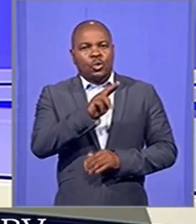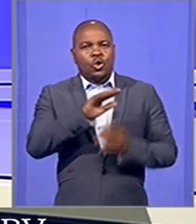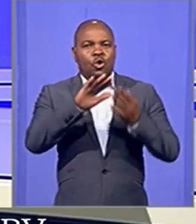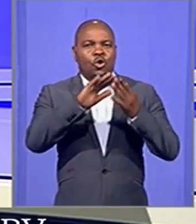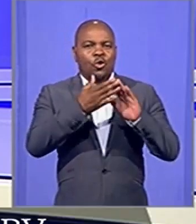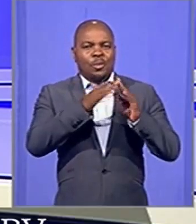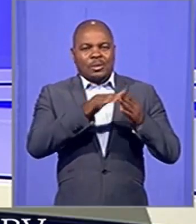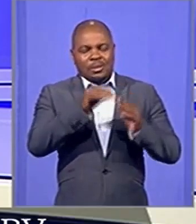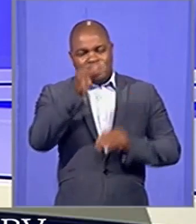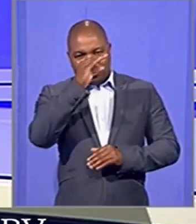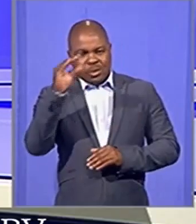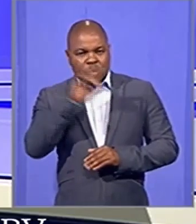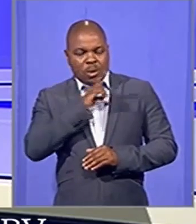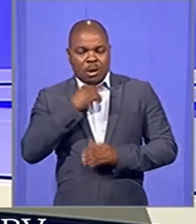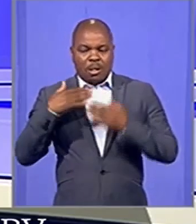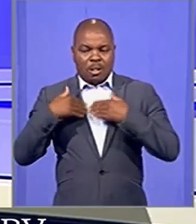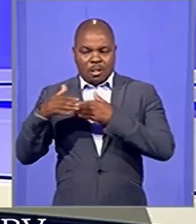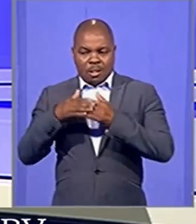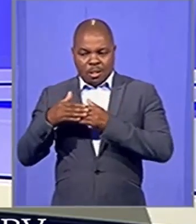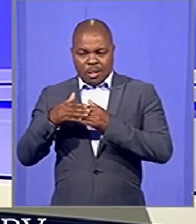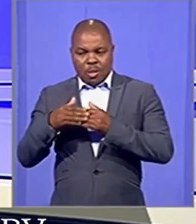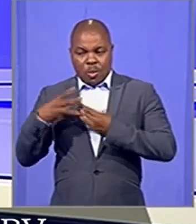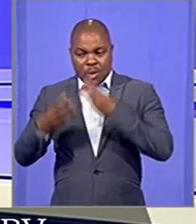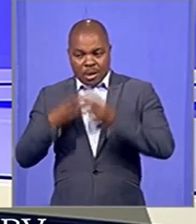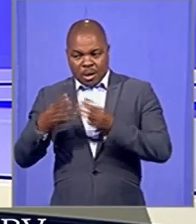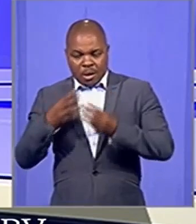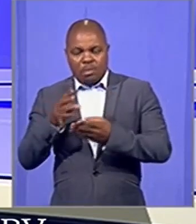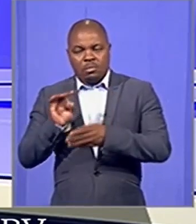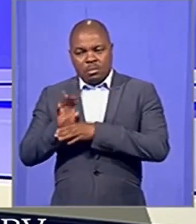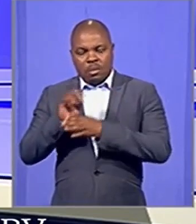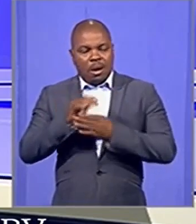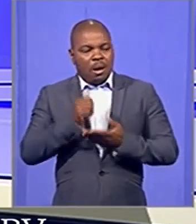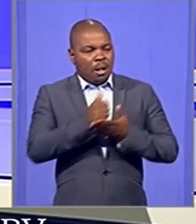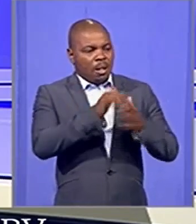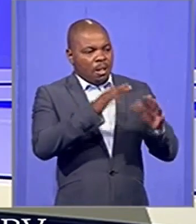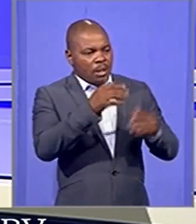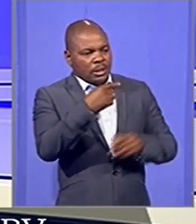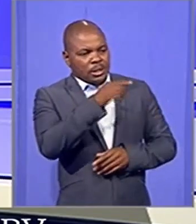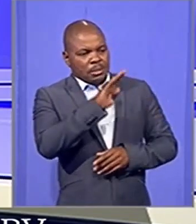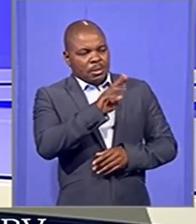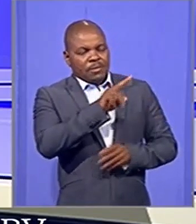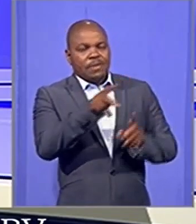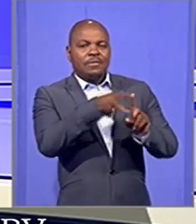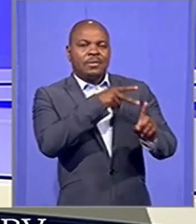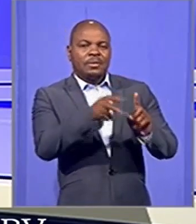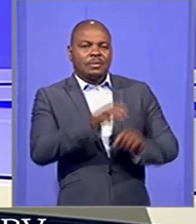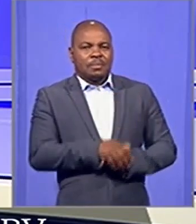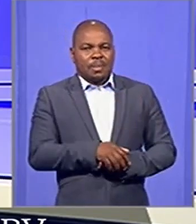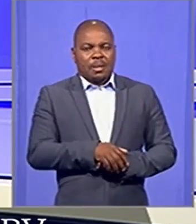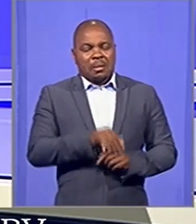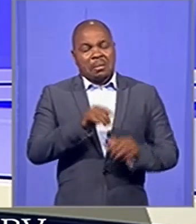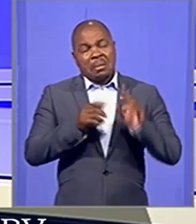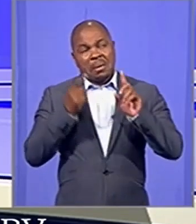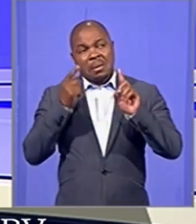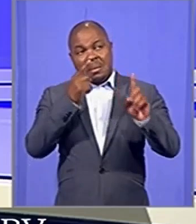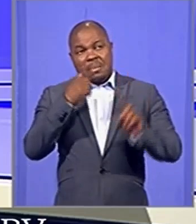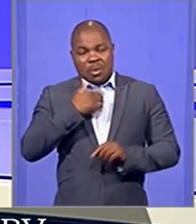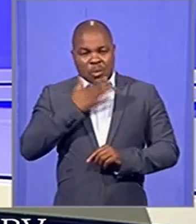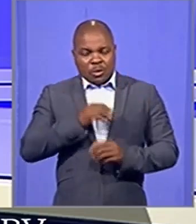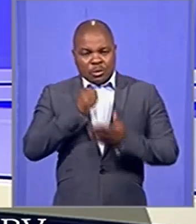wa ho tataisa basebeletsi ba bophelo ha ba sebetsana le mahlatsipa a tlhekefetso a bong. Morero o moholo wa sena ke o kenyeletsa motheo